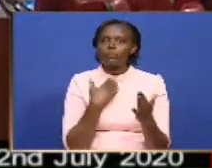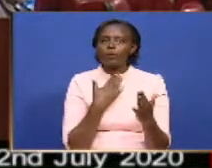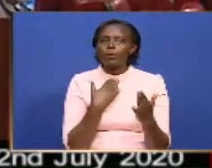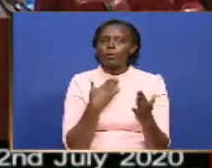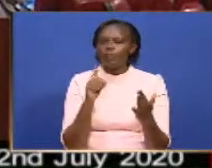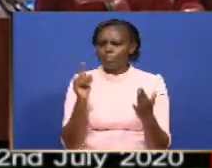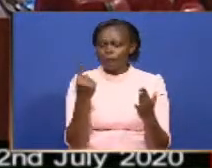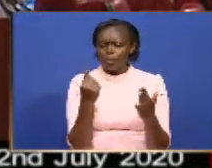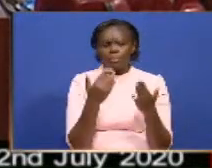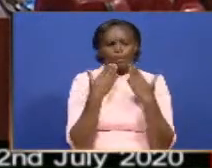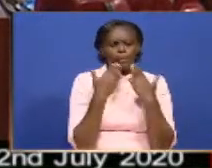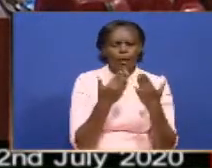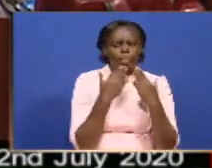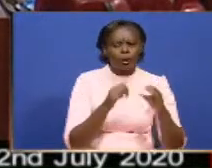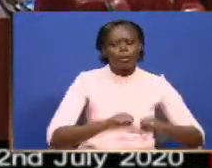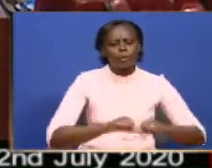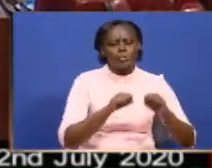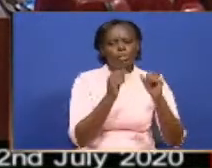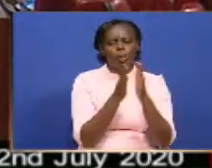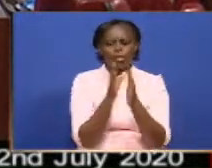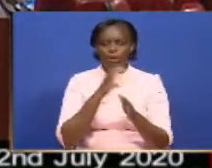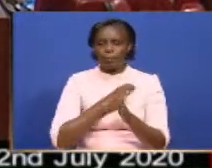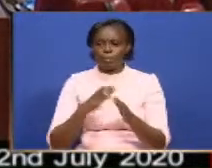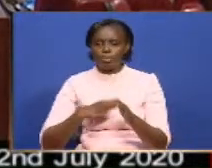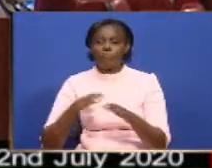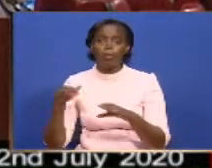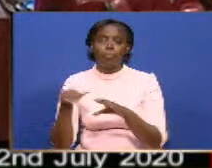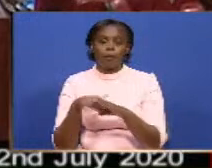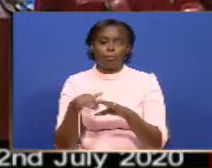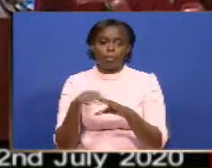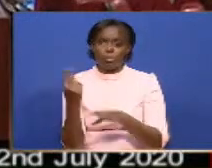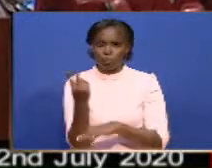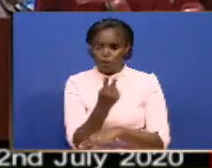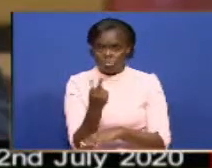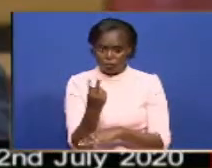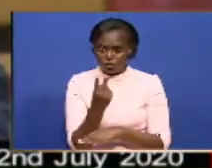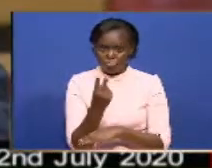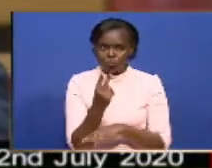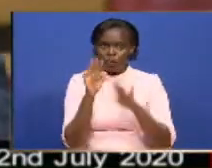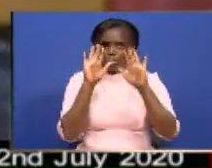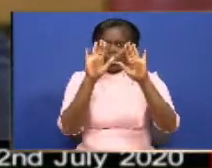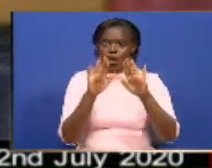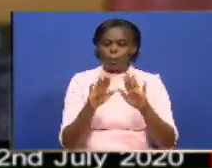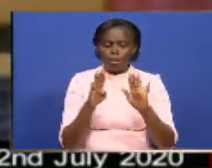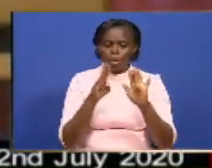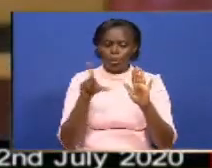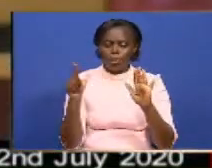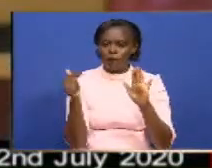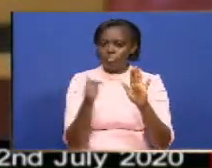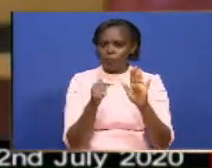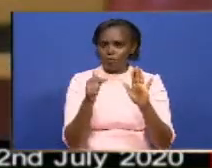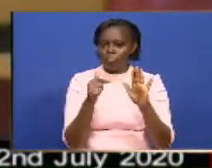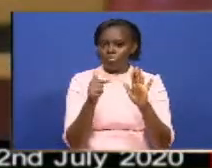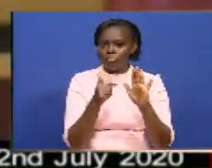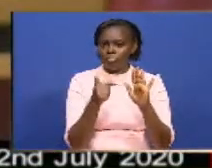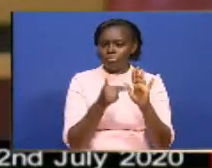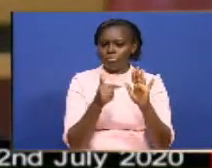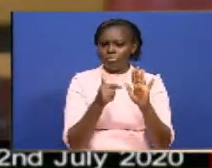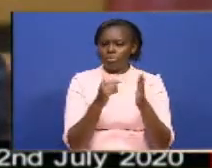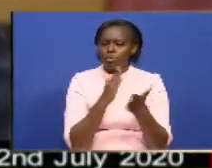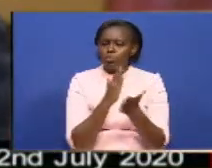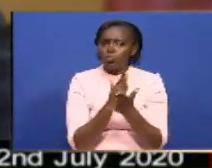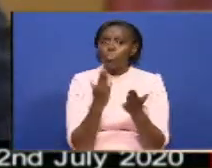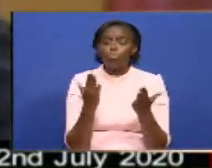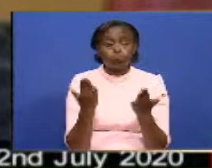first of all thank the Chair and the committee members for this important bill. The truth of the